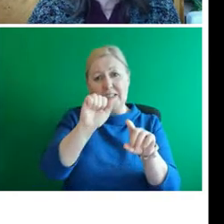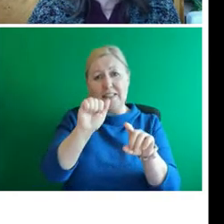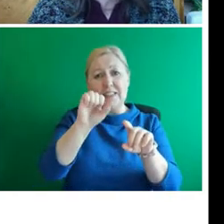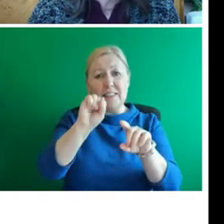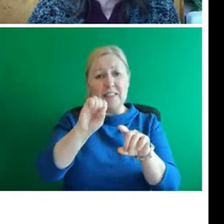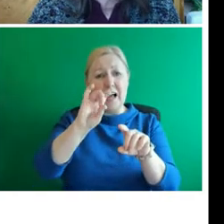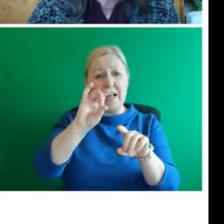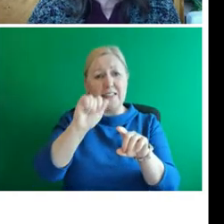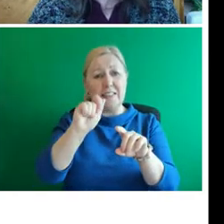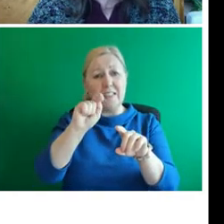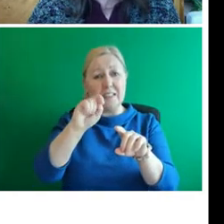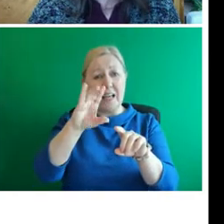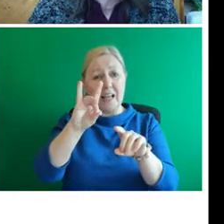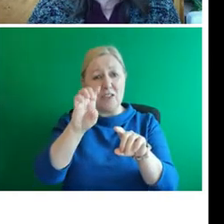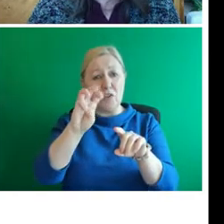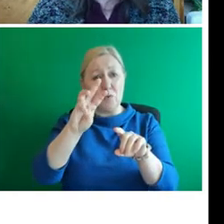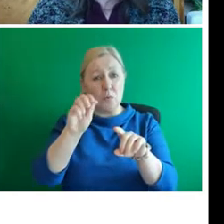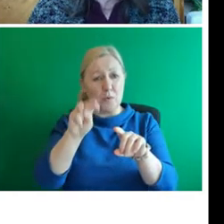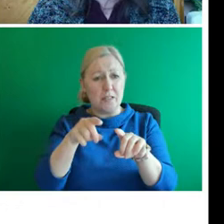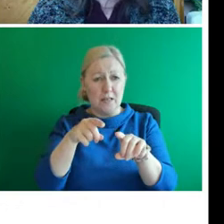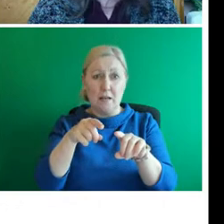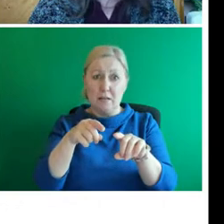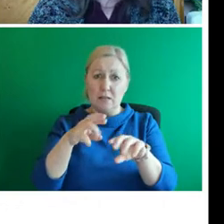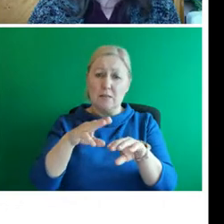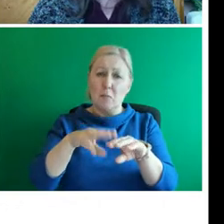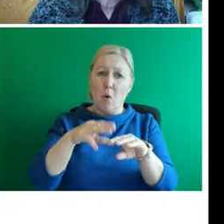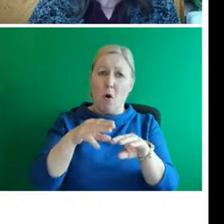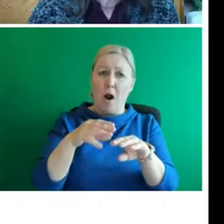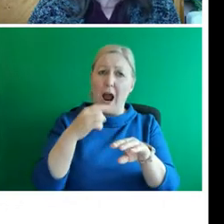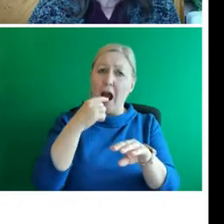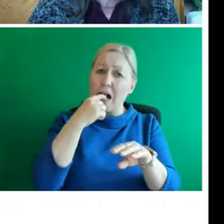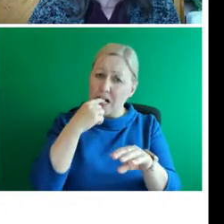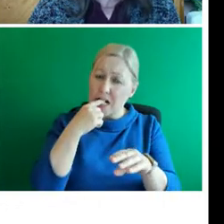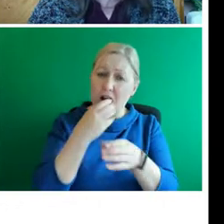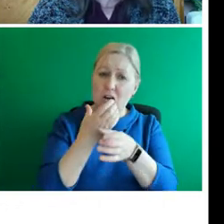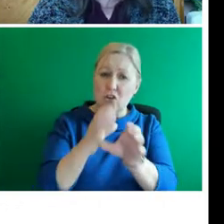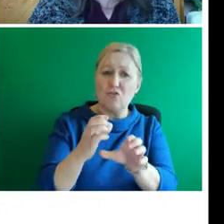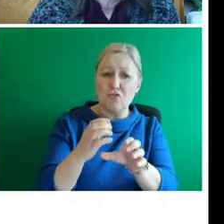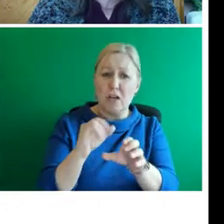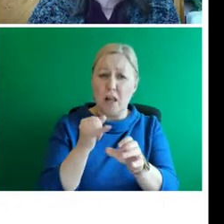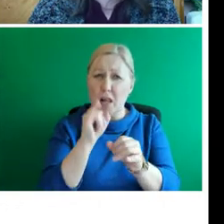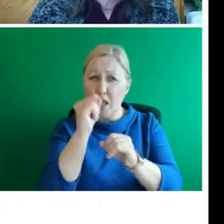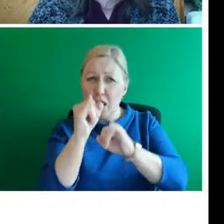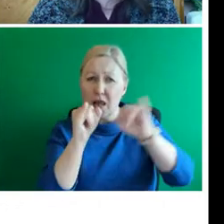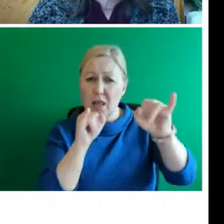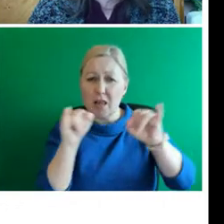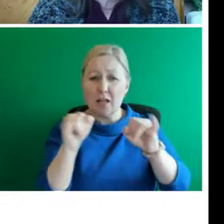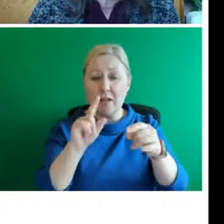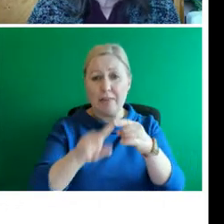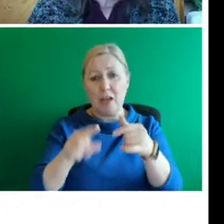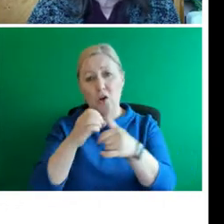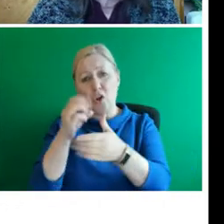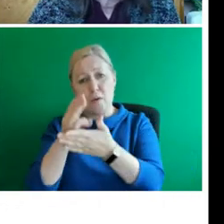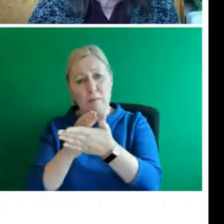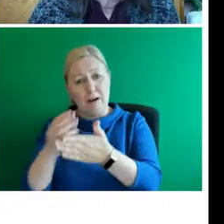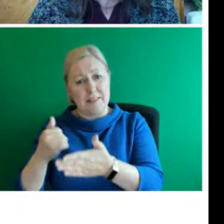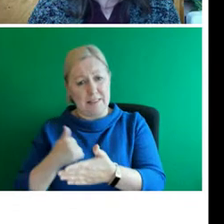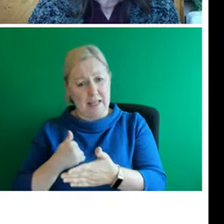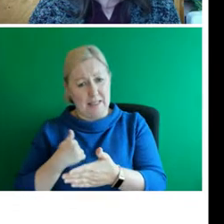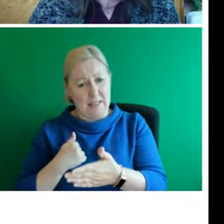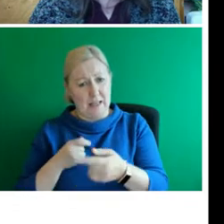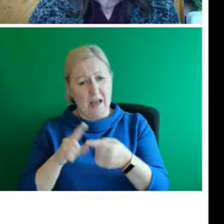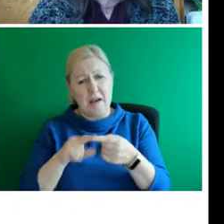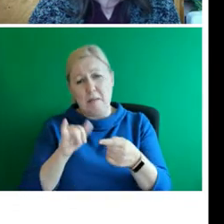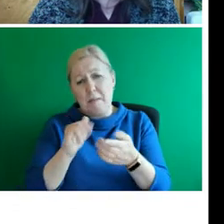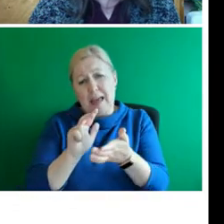and we have about one third living in rural areas. And of those, about 18% are older adults. And we have an